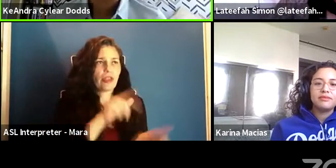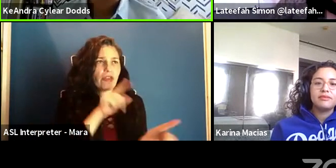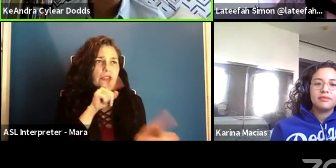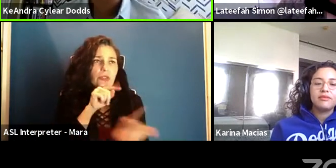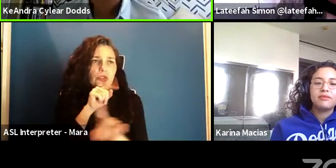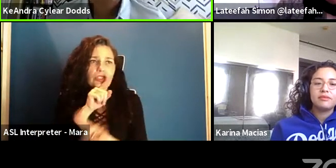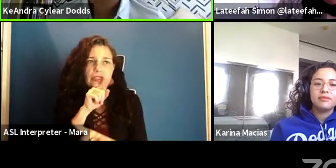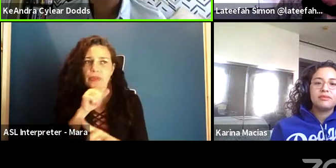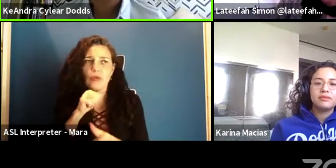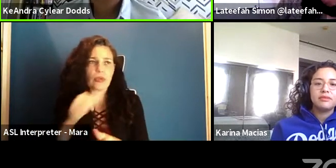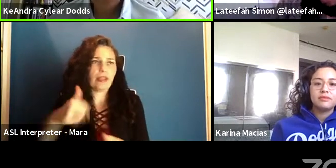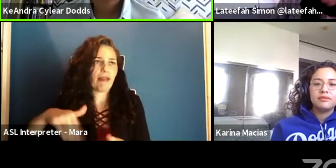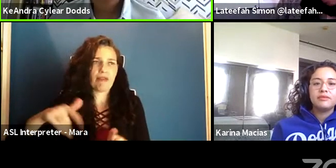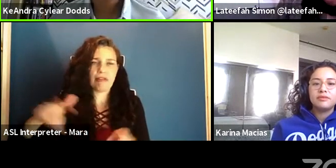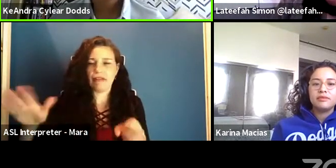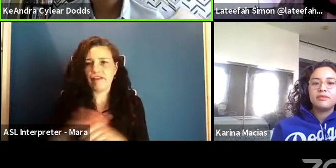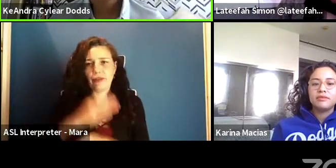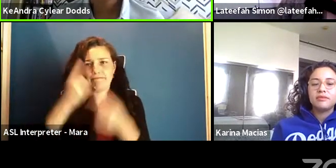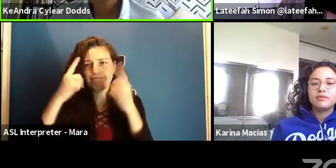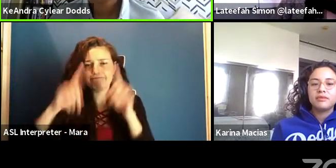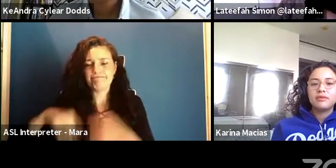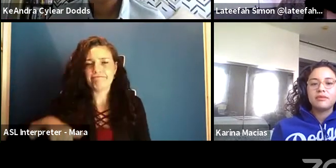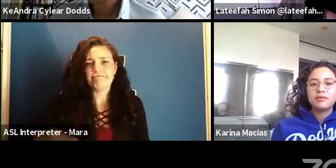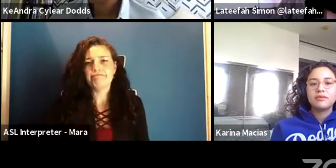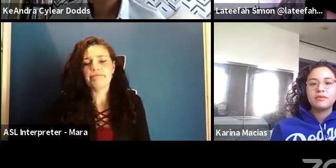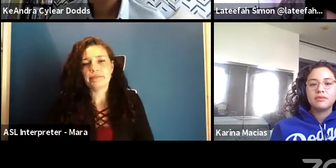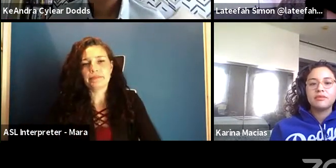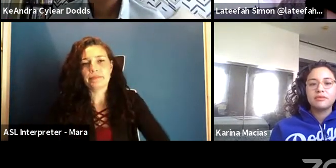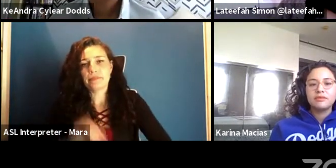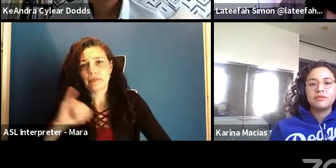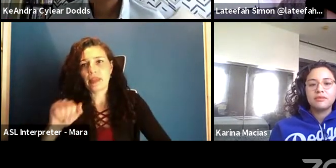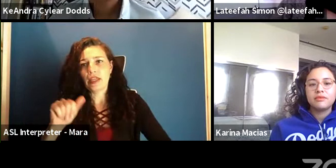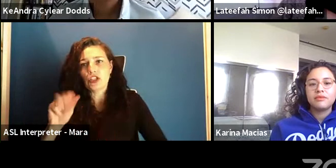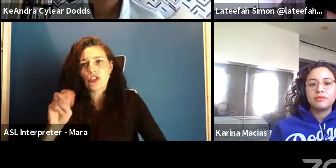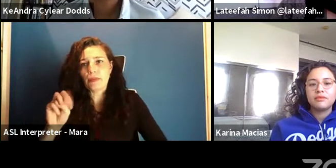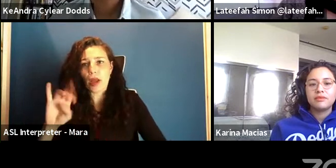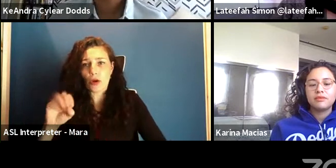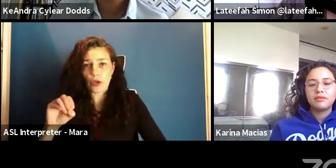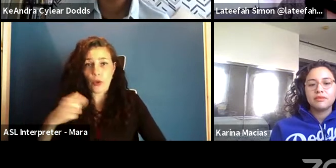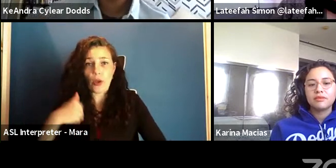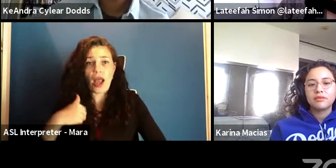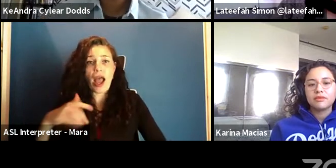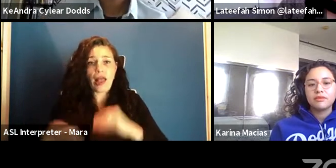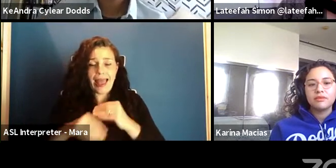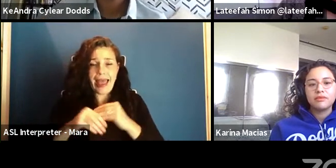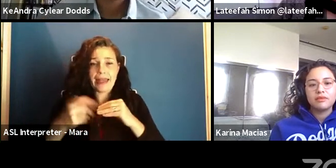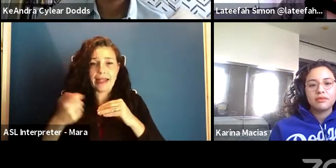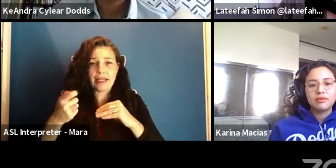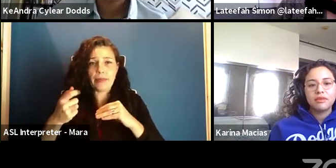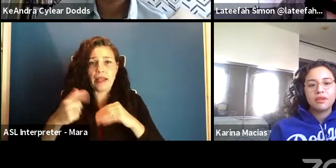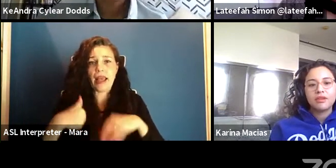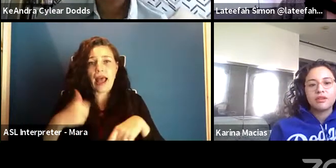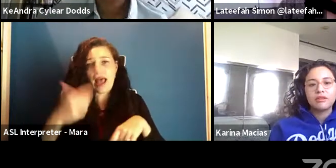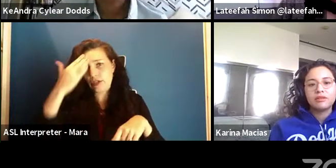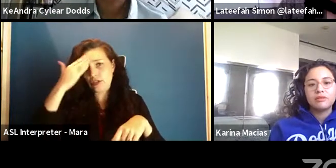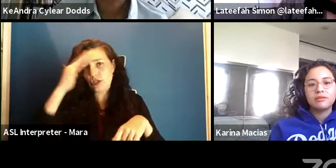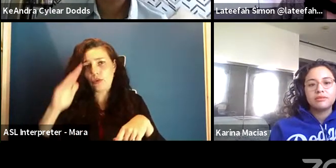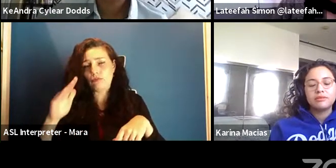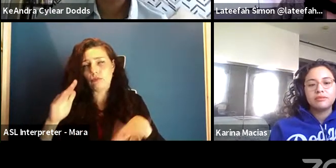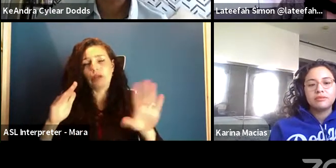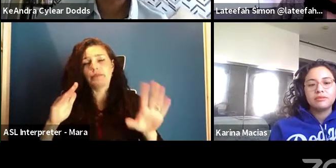that's one way. If I can, I'll quickly add that I don't think sharing the